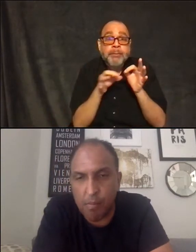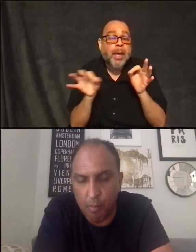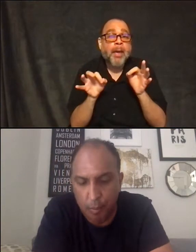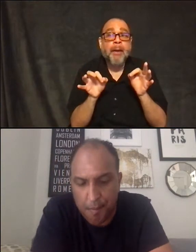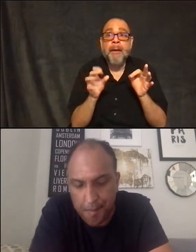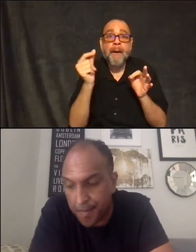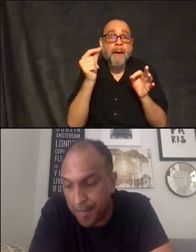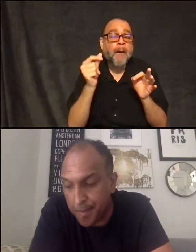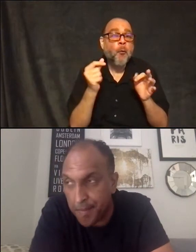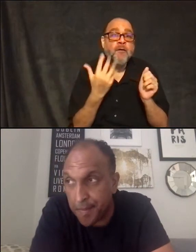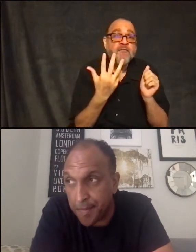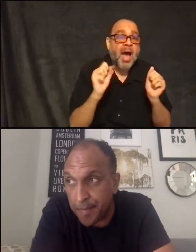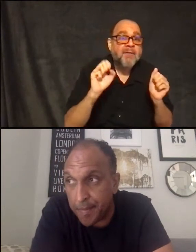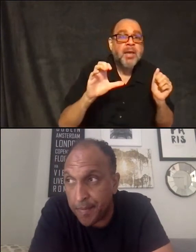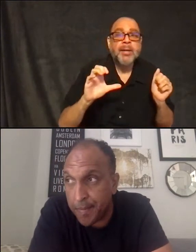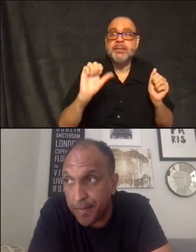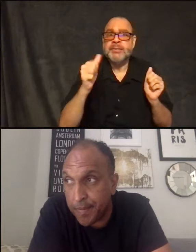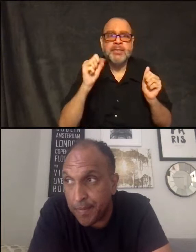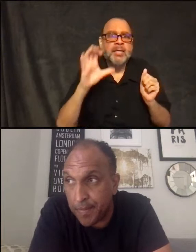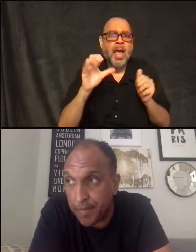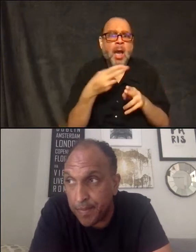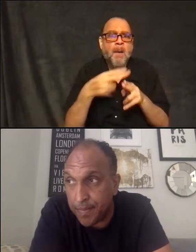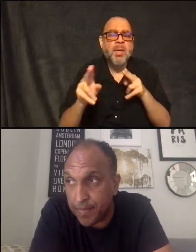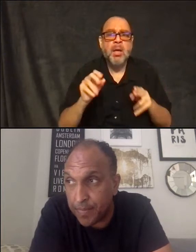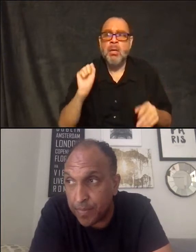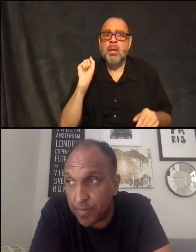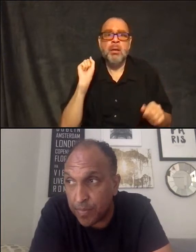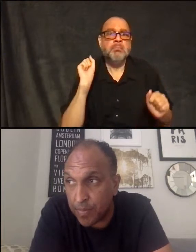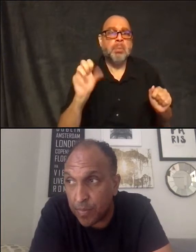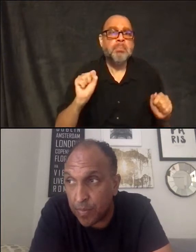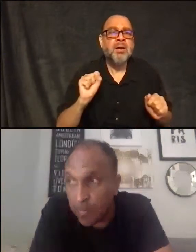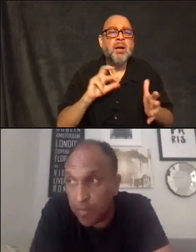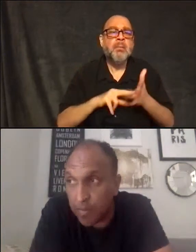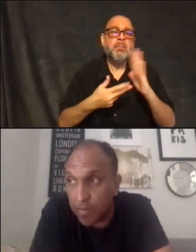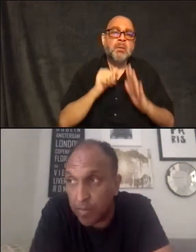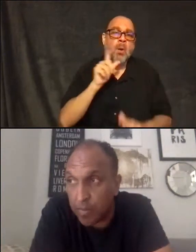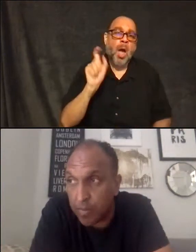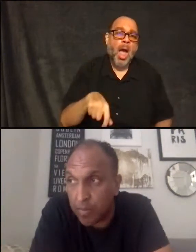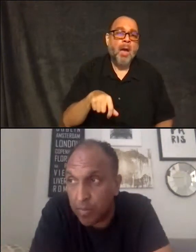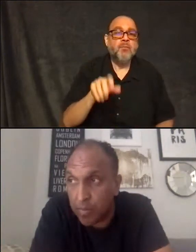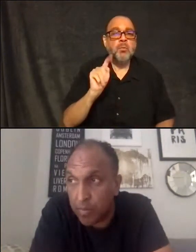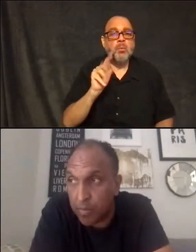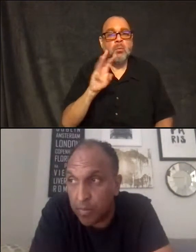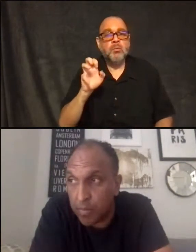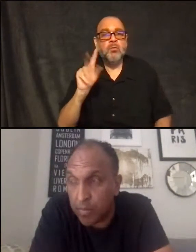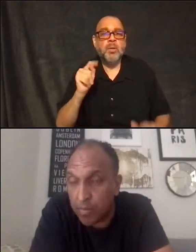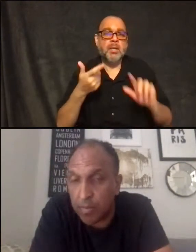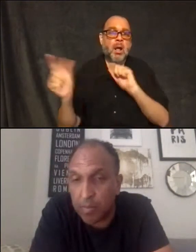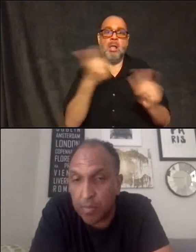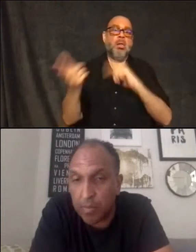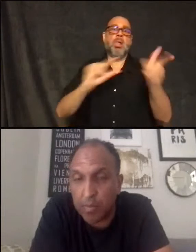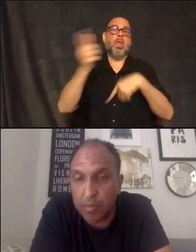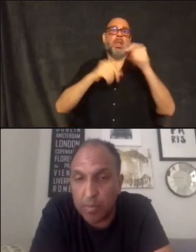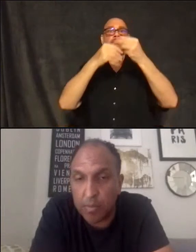to 10 seconds prevents the back and forth tweets and all that kind of foolishness that generally tends to be associated